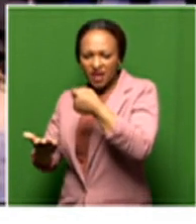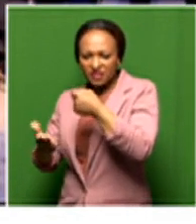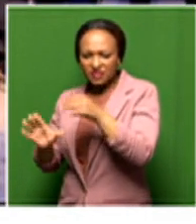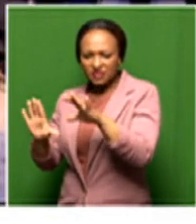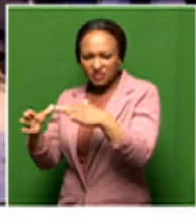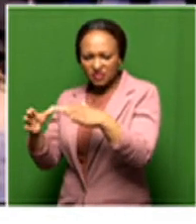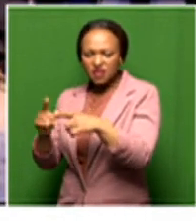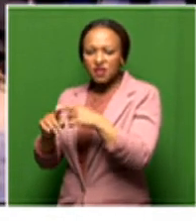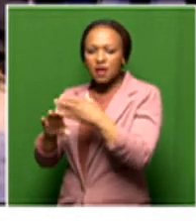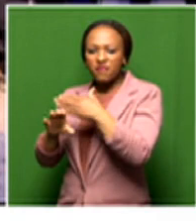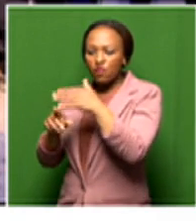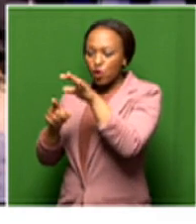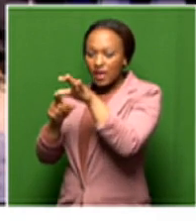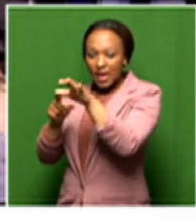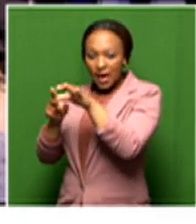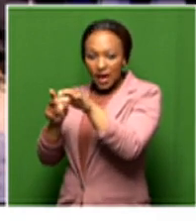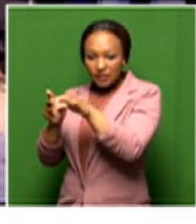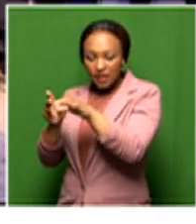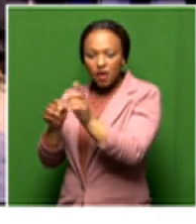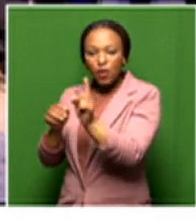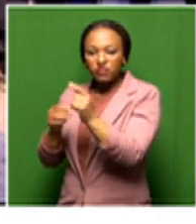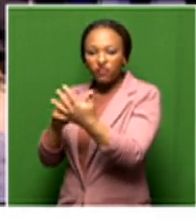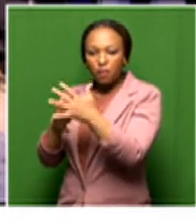used to identify and prioritize cases for funding?